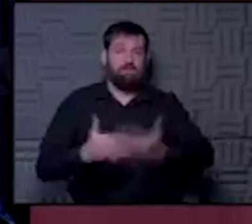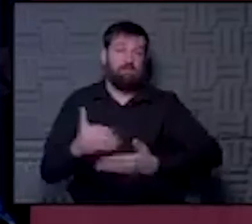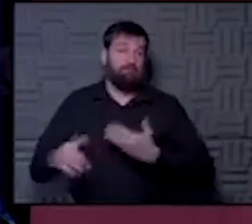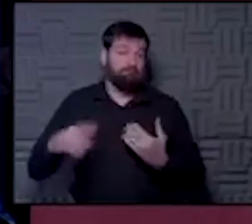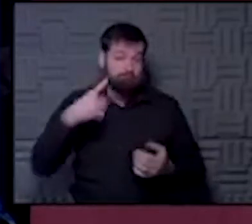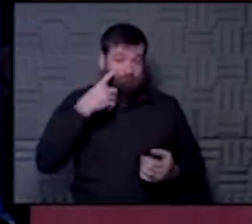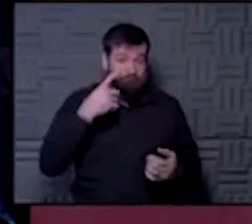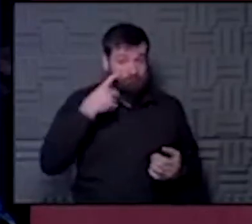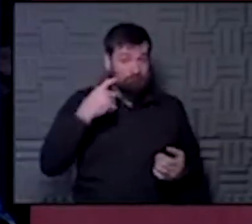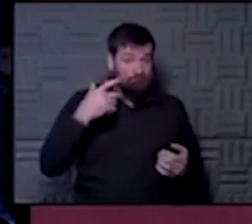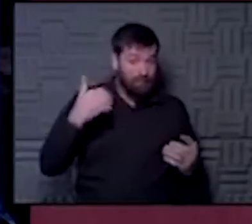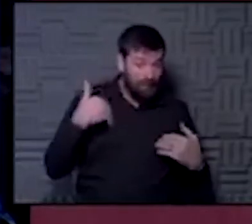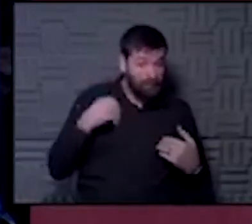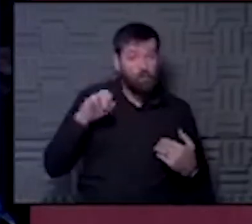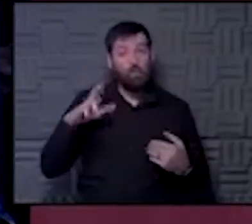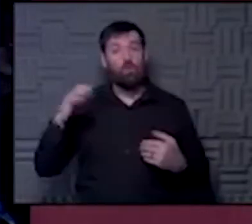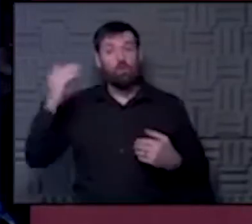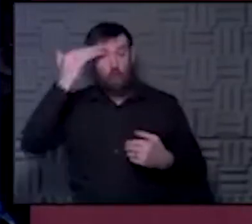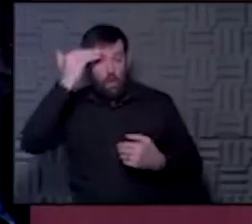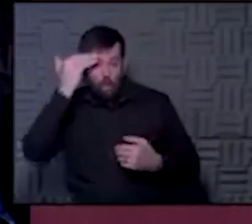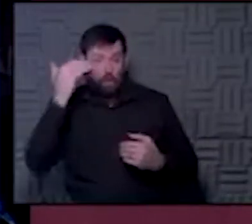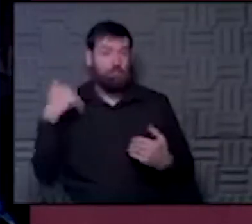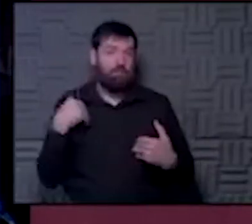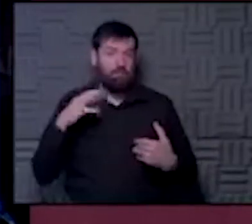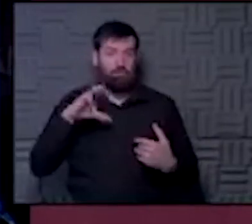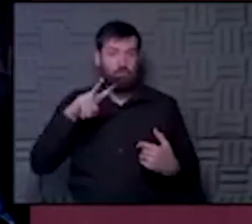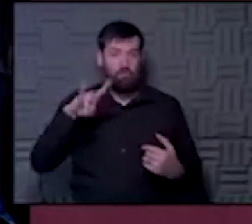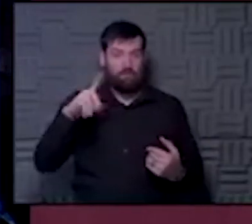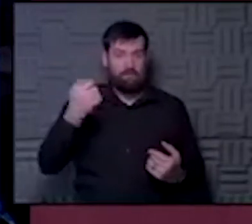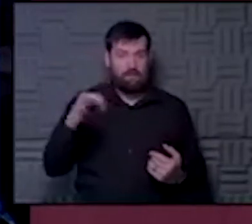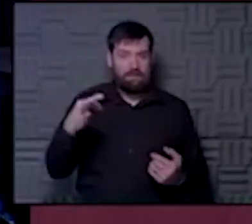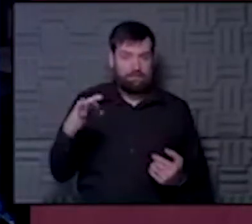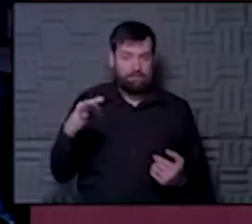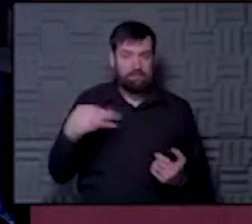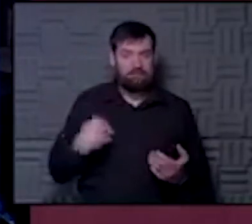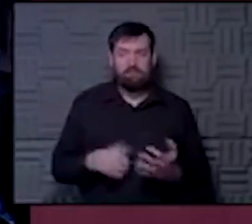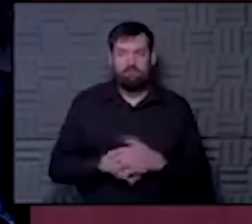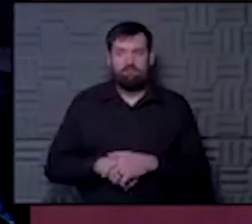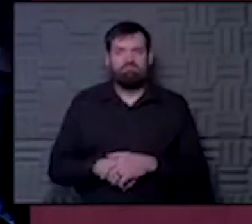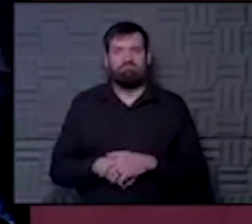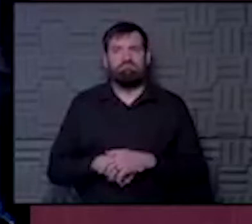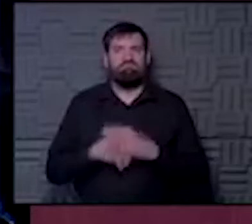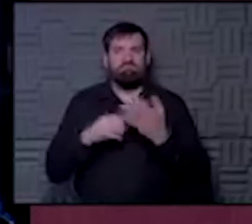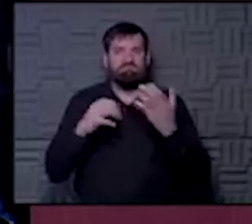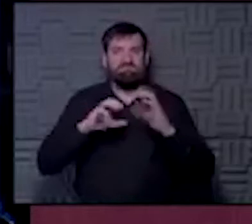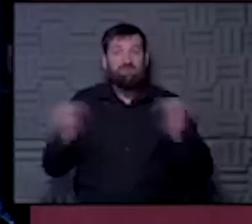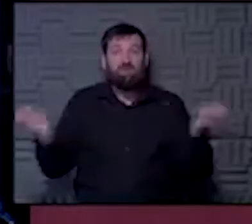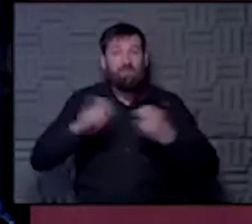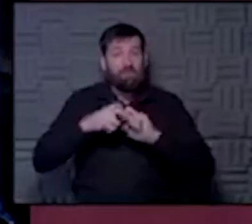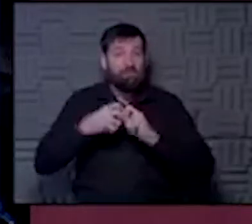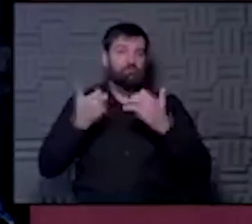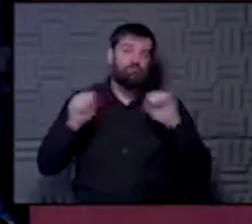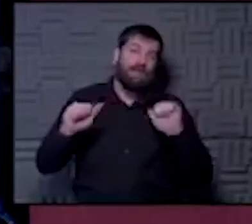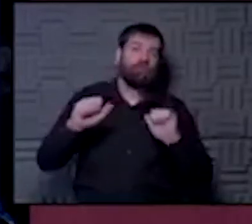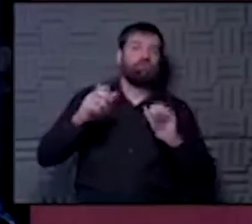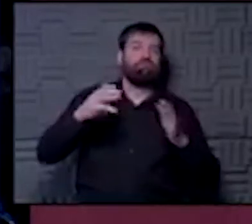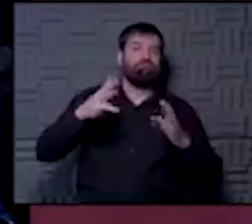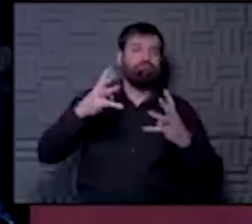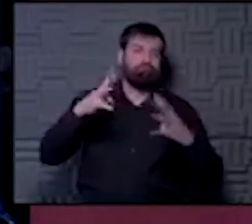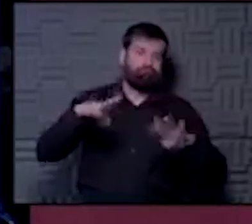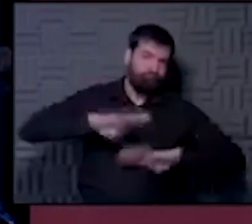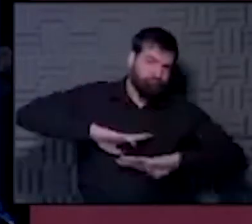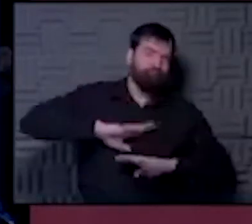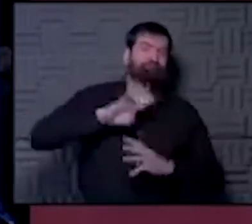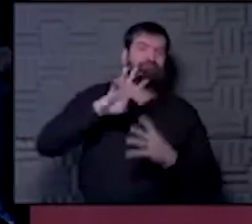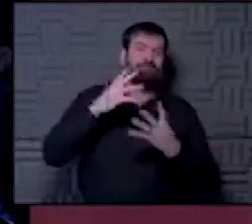or if you have COVID-19, I think I don't think there's any problem with trying to see if you meet the screening criteria, Absolutely.